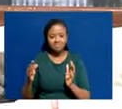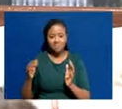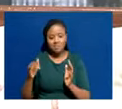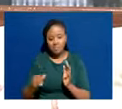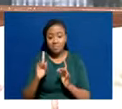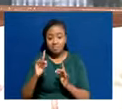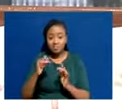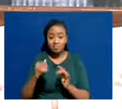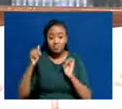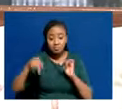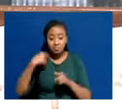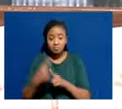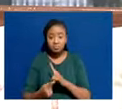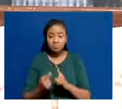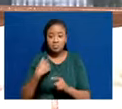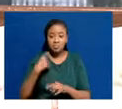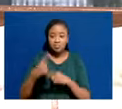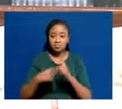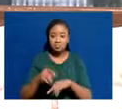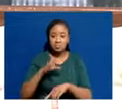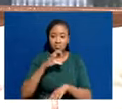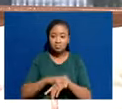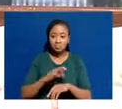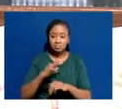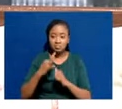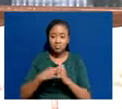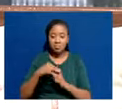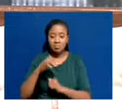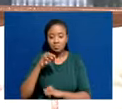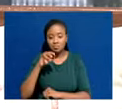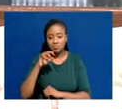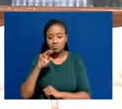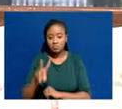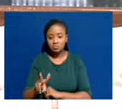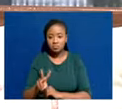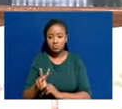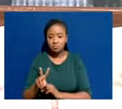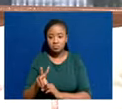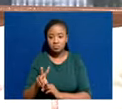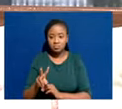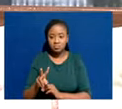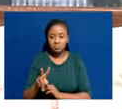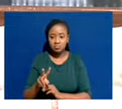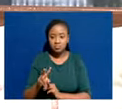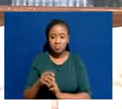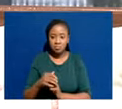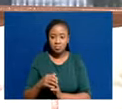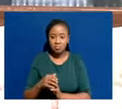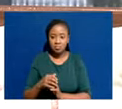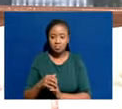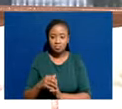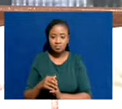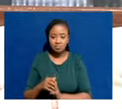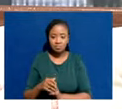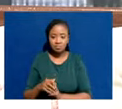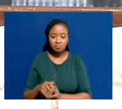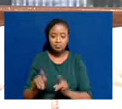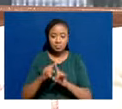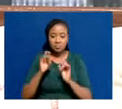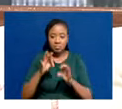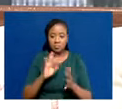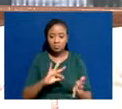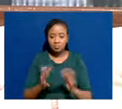April of this year, I collected 881 million, which has never been collected in the history of Nairobi in a month, in the month of April. If you compare January